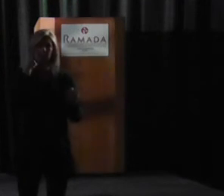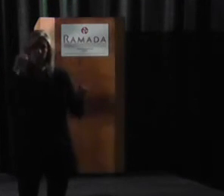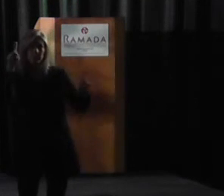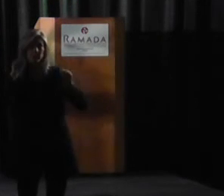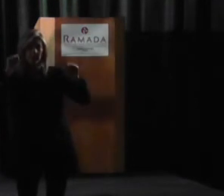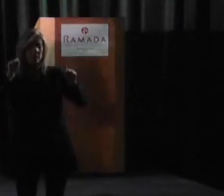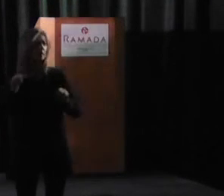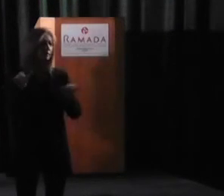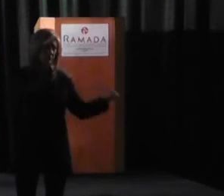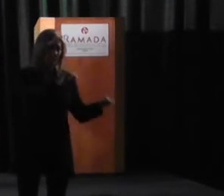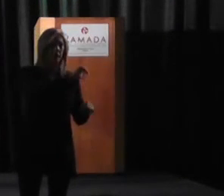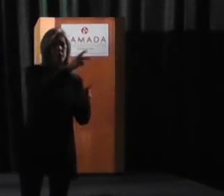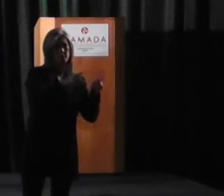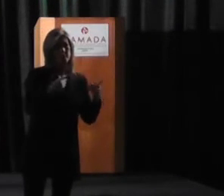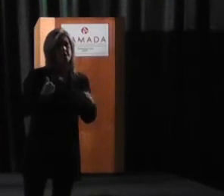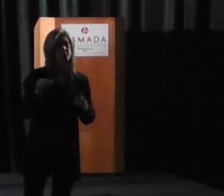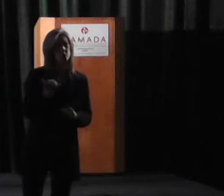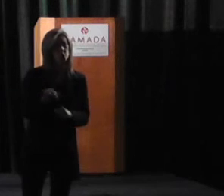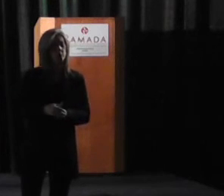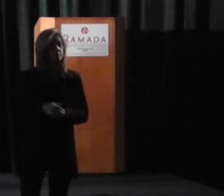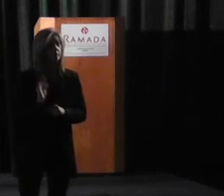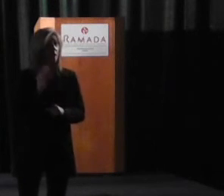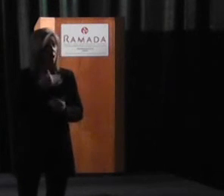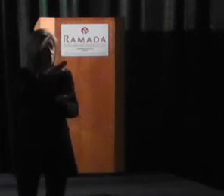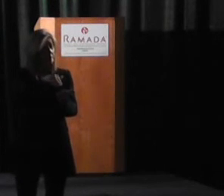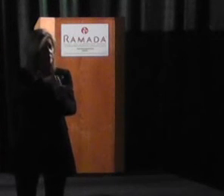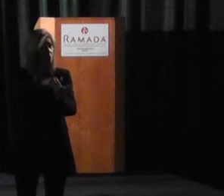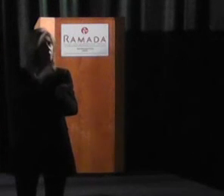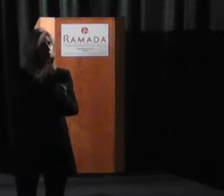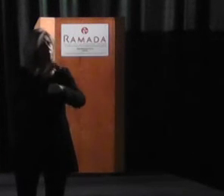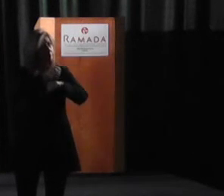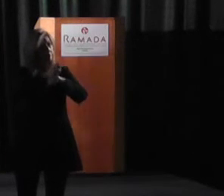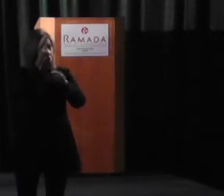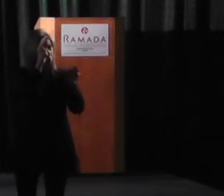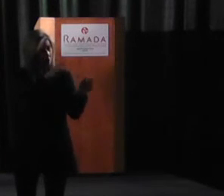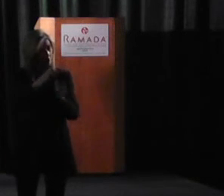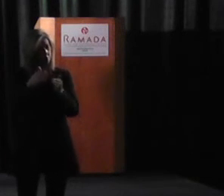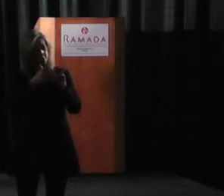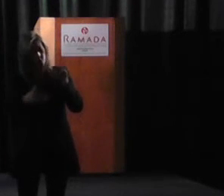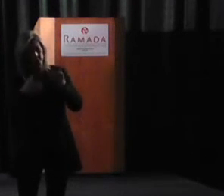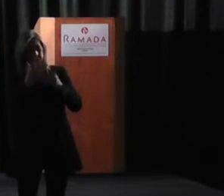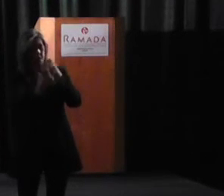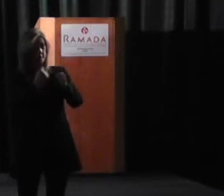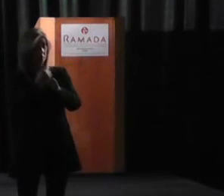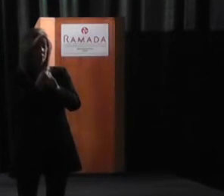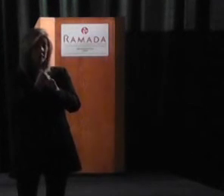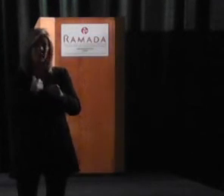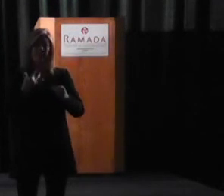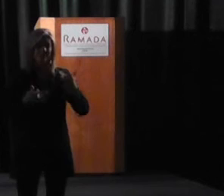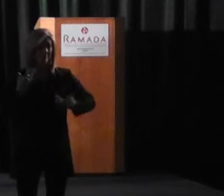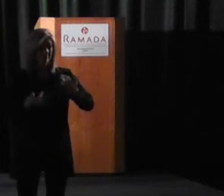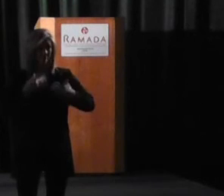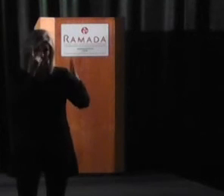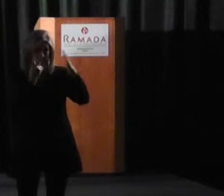The center just released its new strategic plan that will guide us into the next 5 years. I can't wait for what's in store. Our new